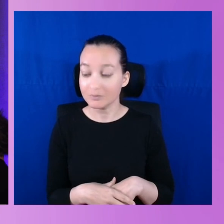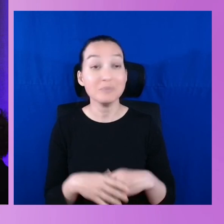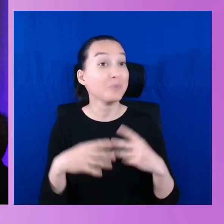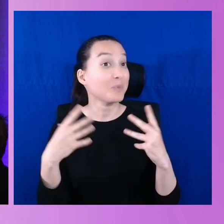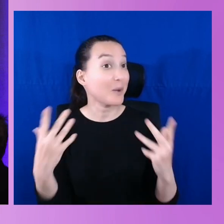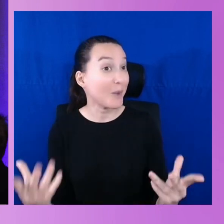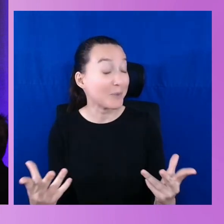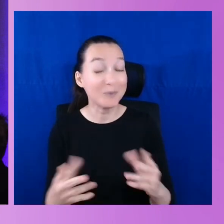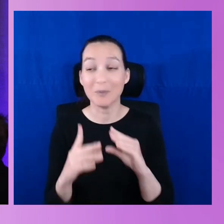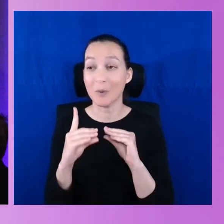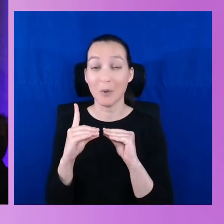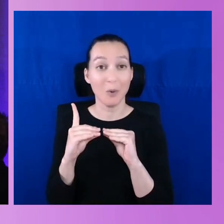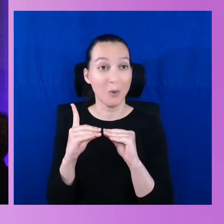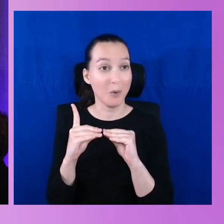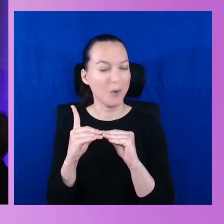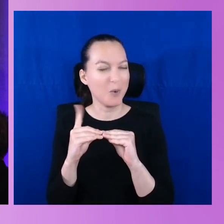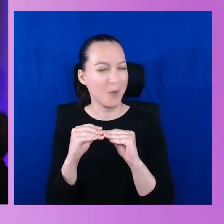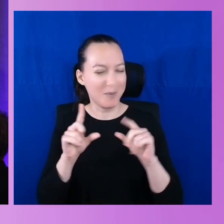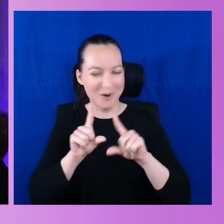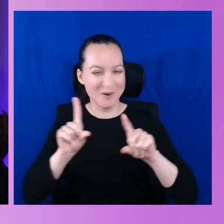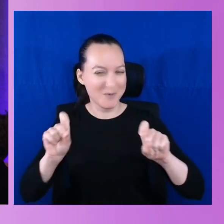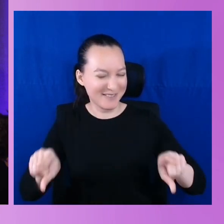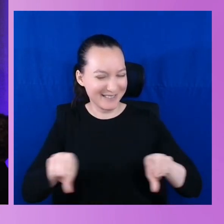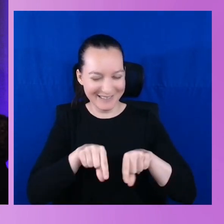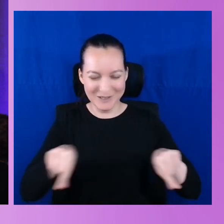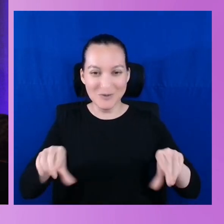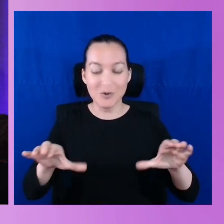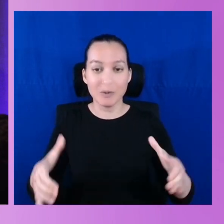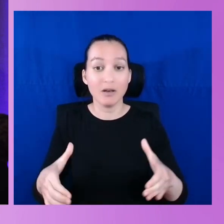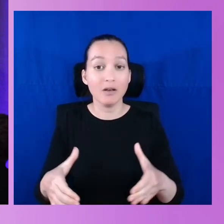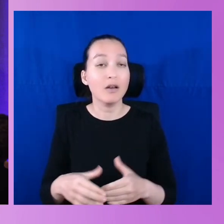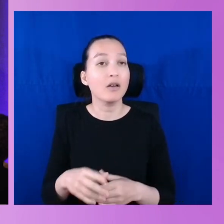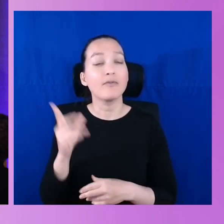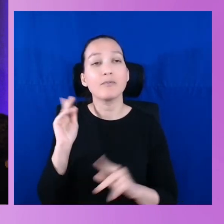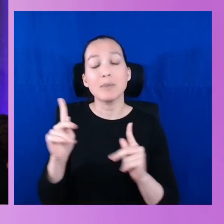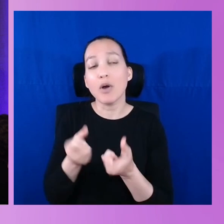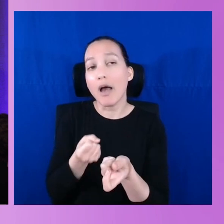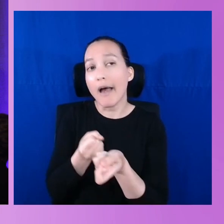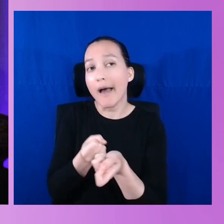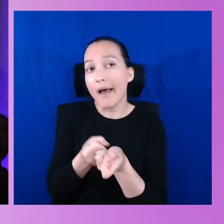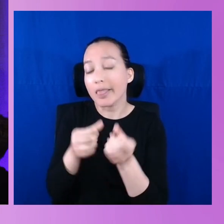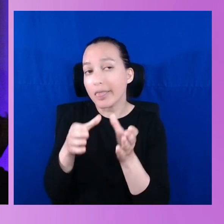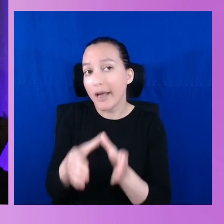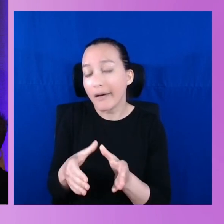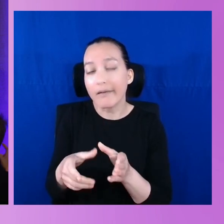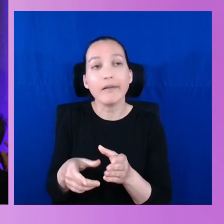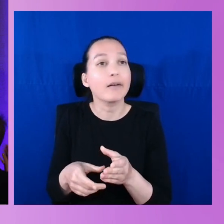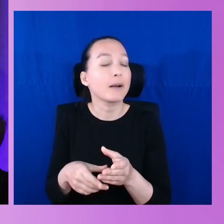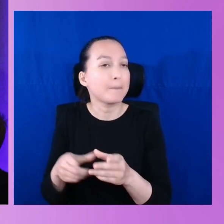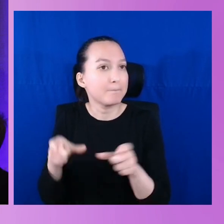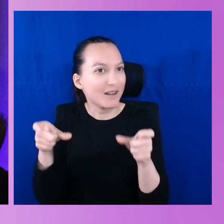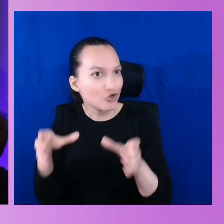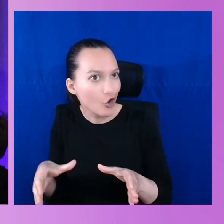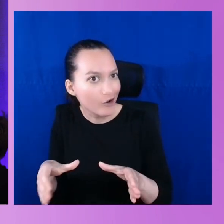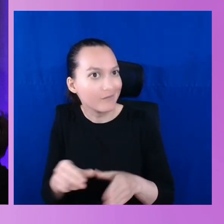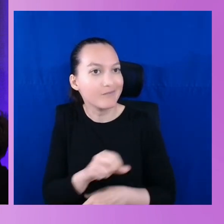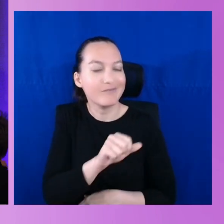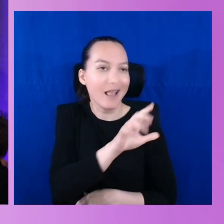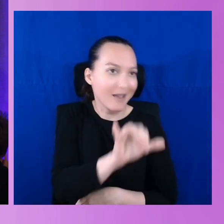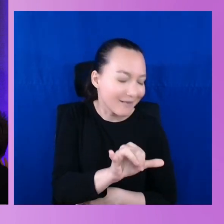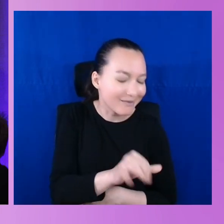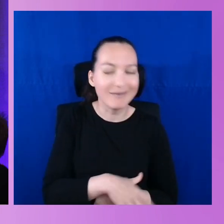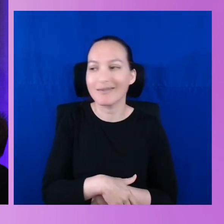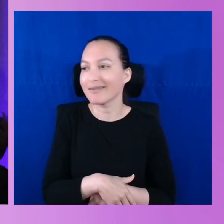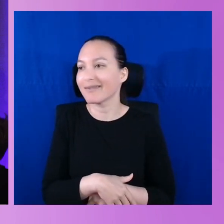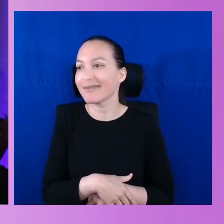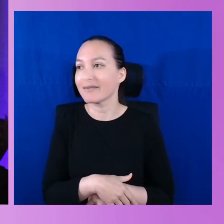One more question for the group. This one is for the allies and advocates and managers. Would love to hear what are